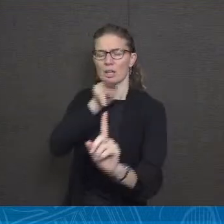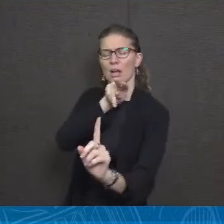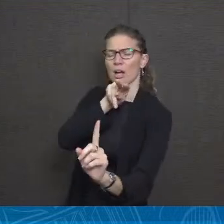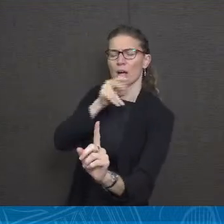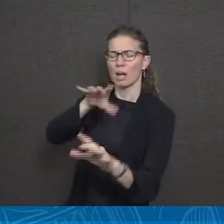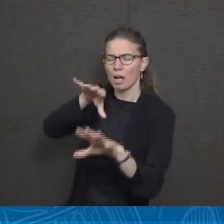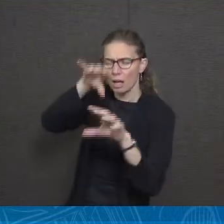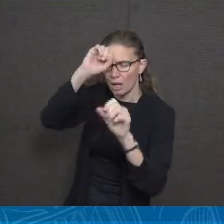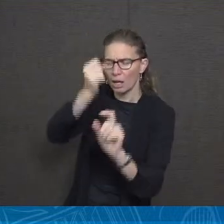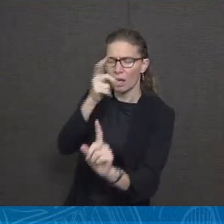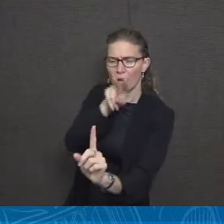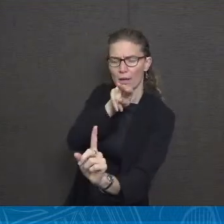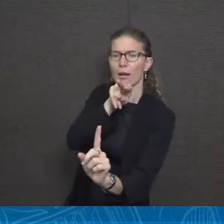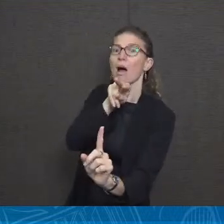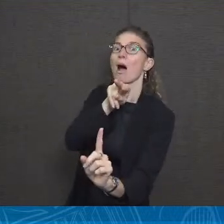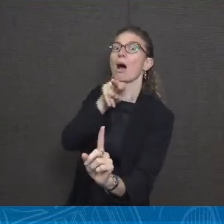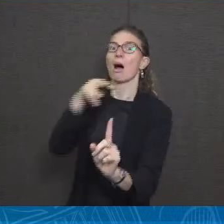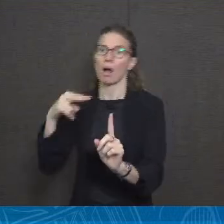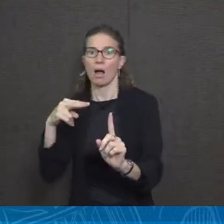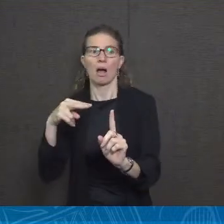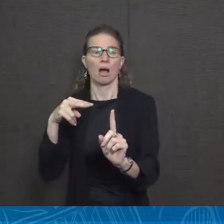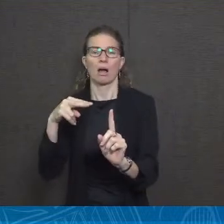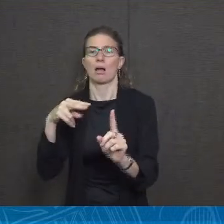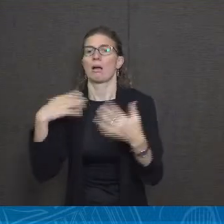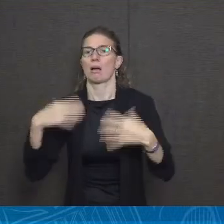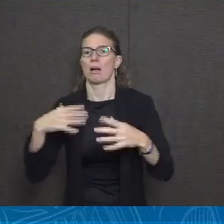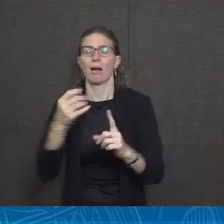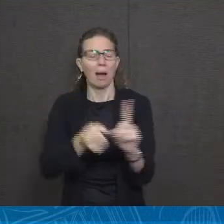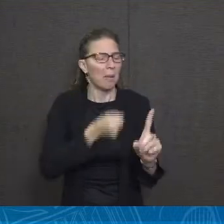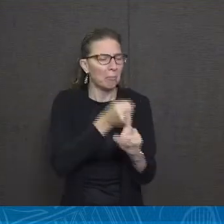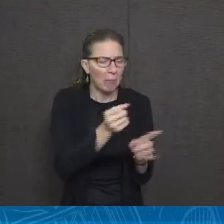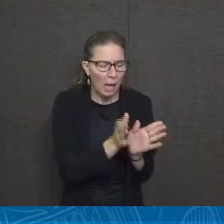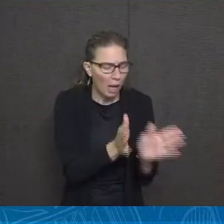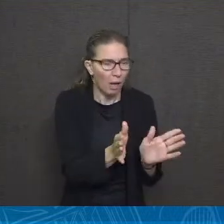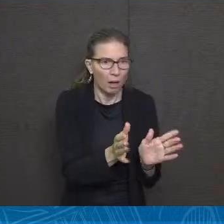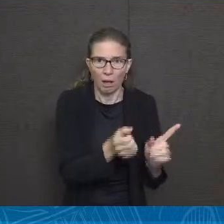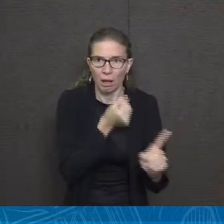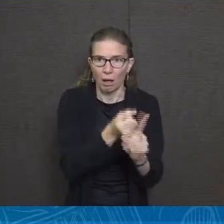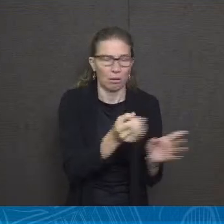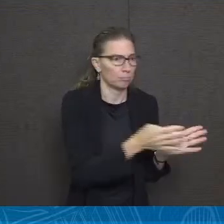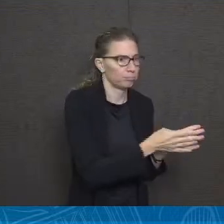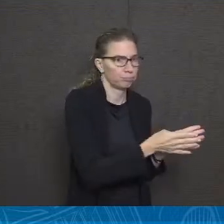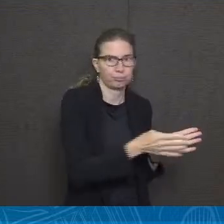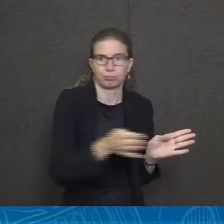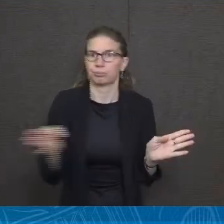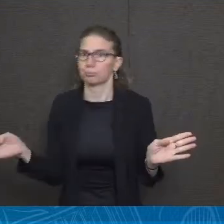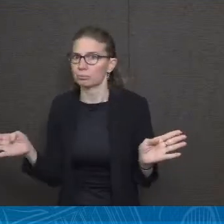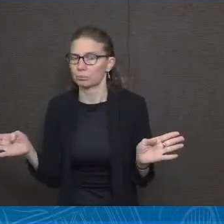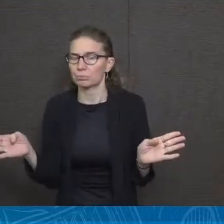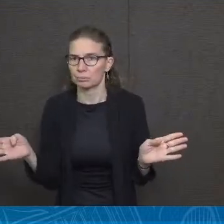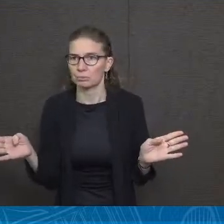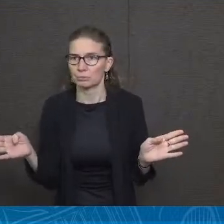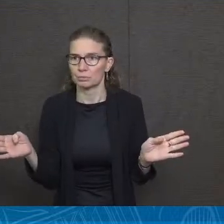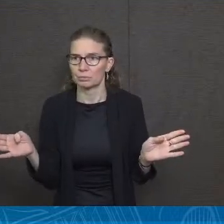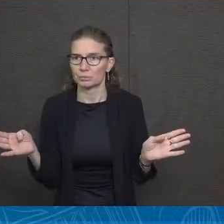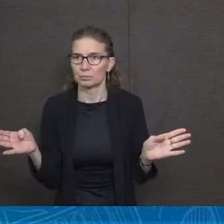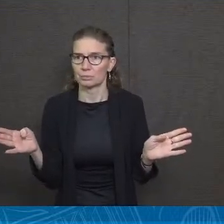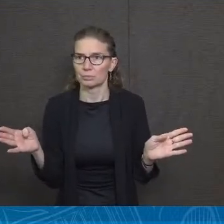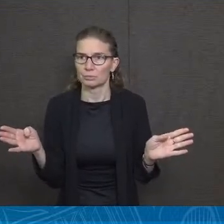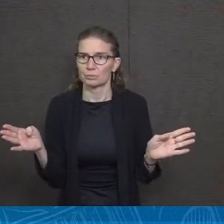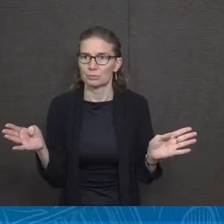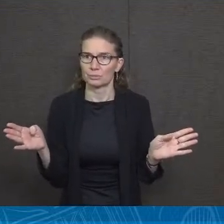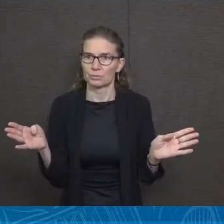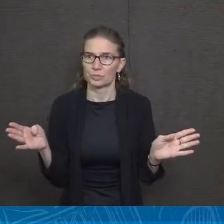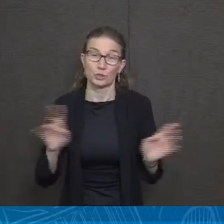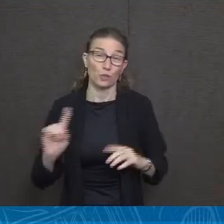to impact everywhere. So IDRL, the International Disaster Response Law, was the sort of